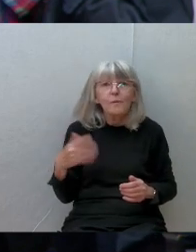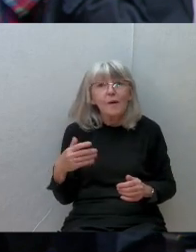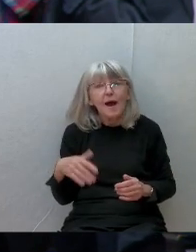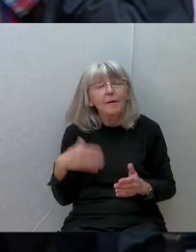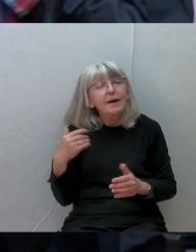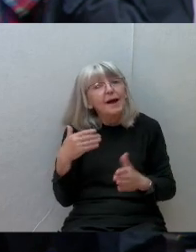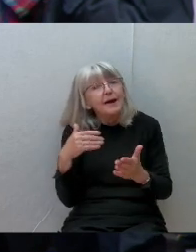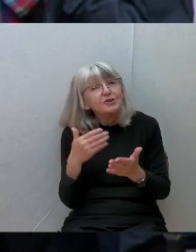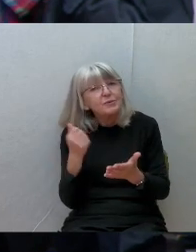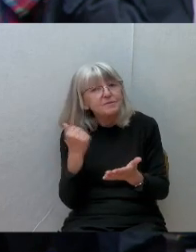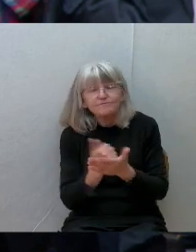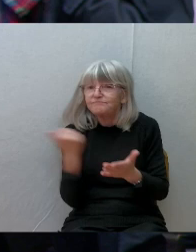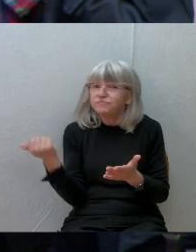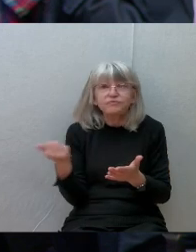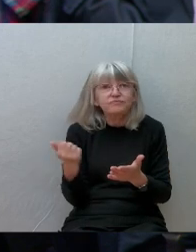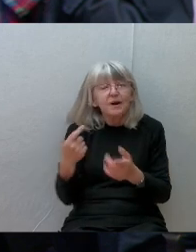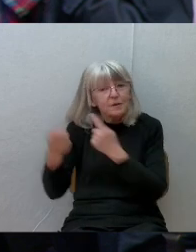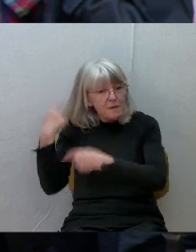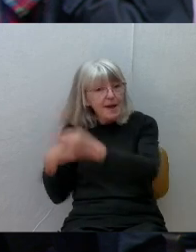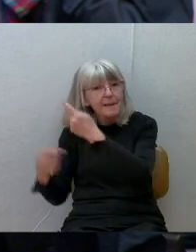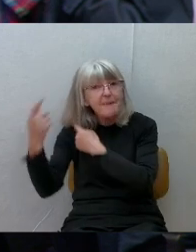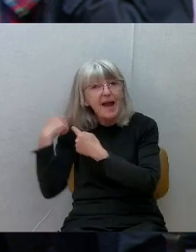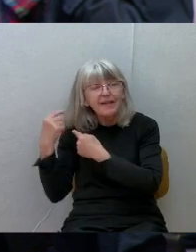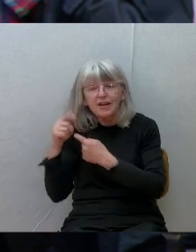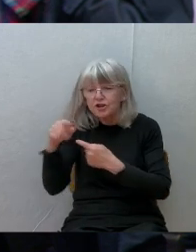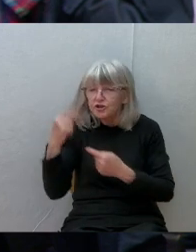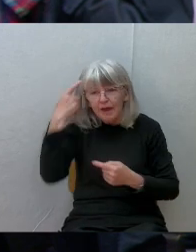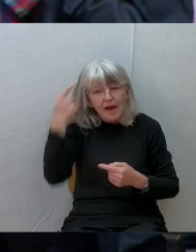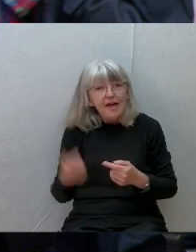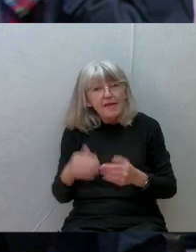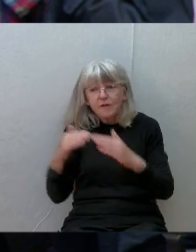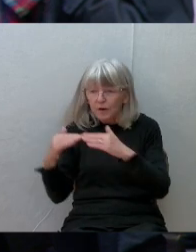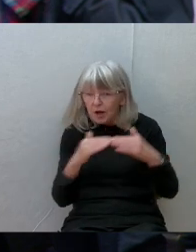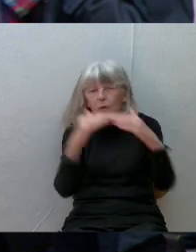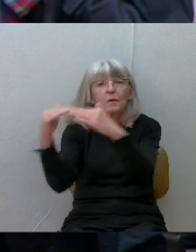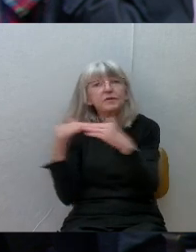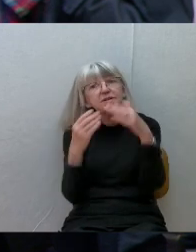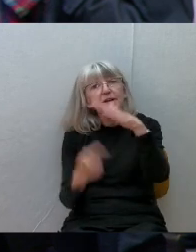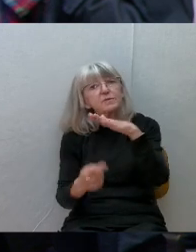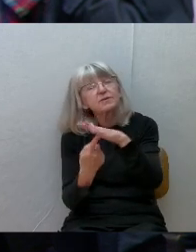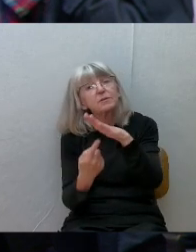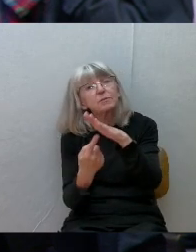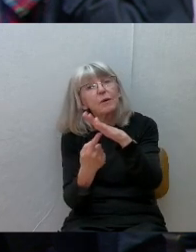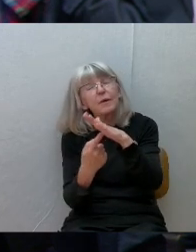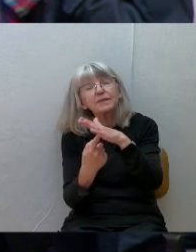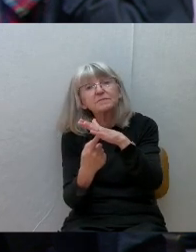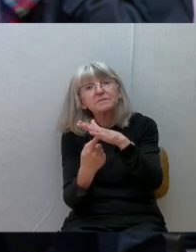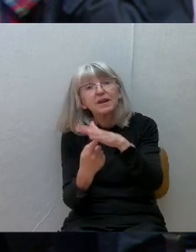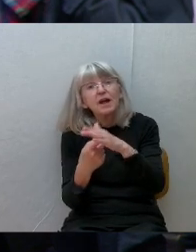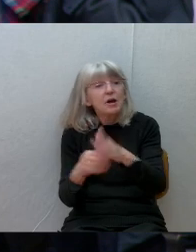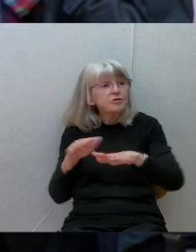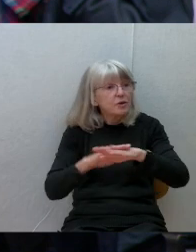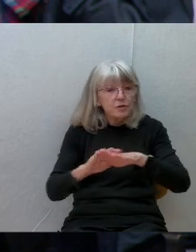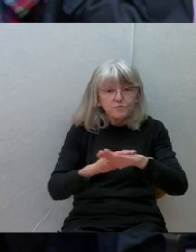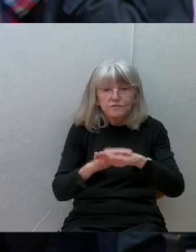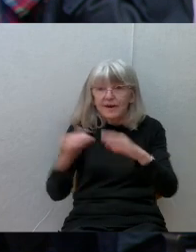champion equity and inclusion in all its forms, be it through our Athena Swan Gold Award, our Race